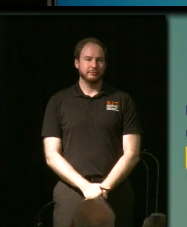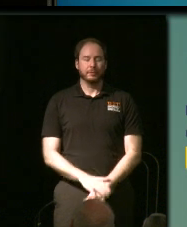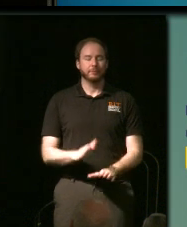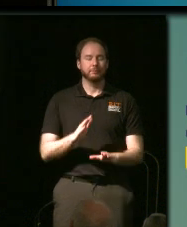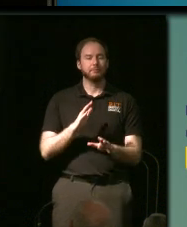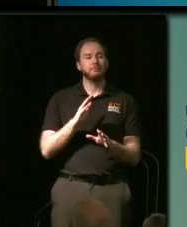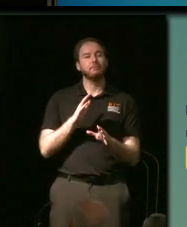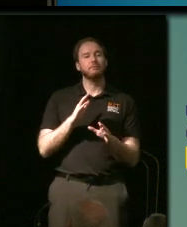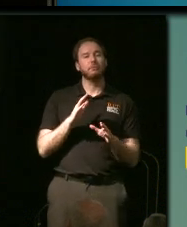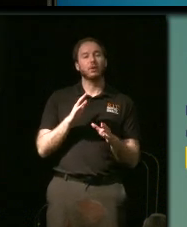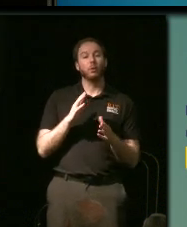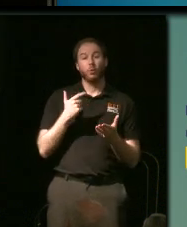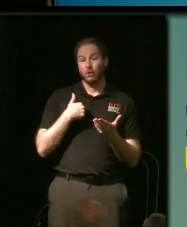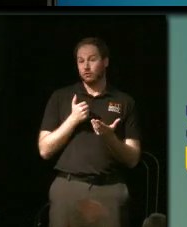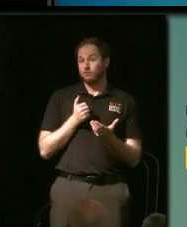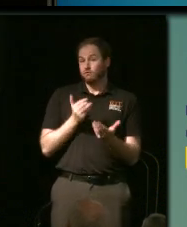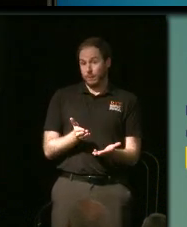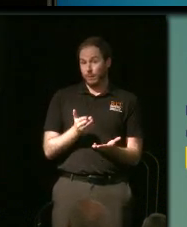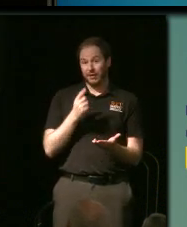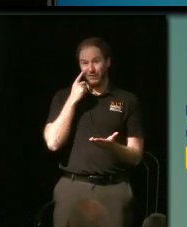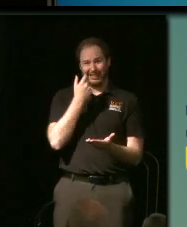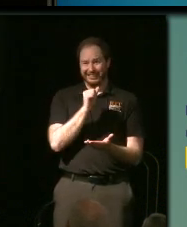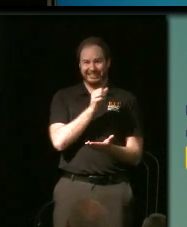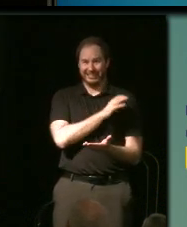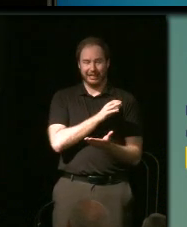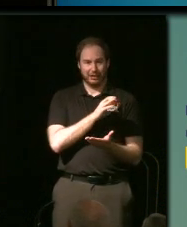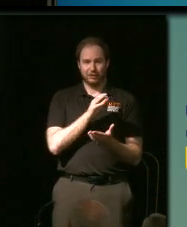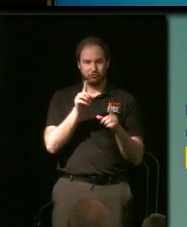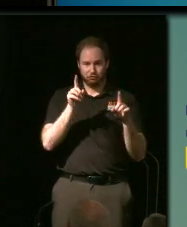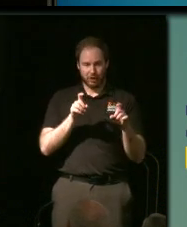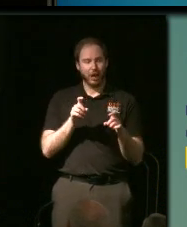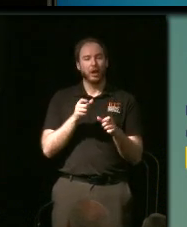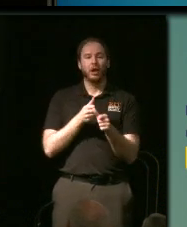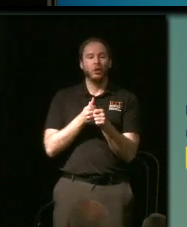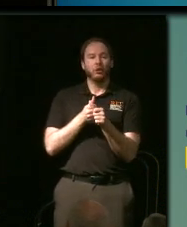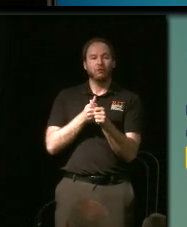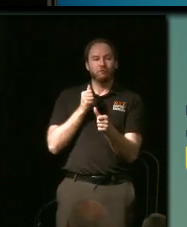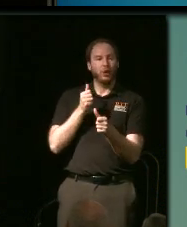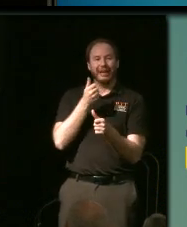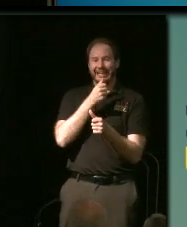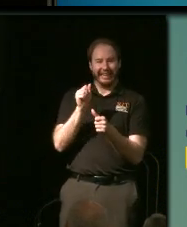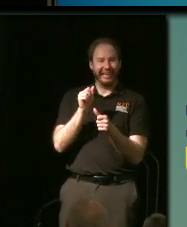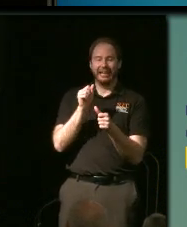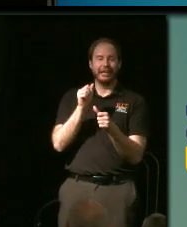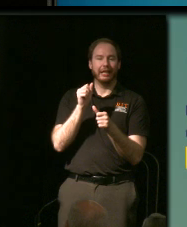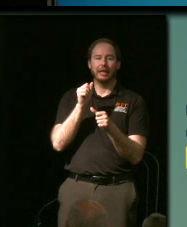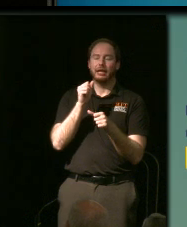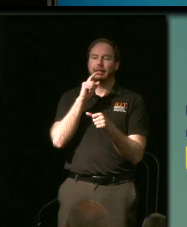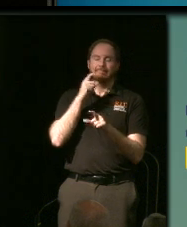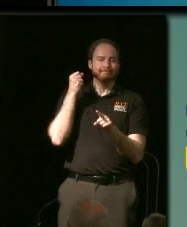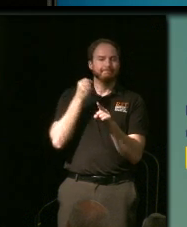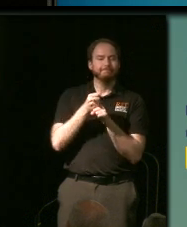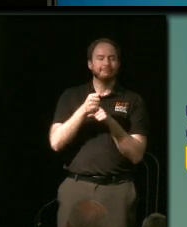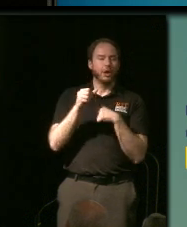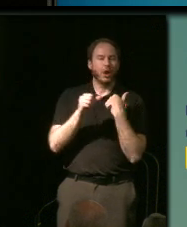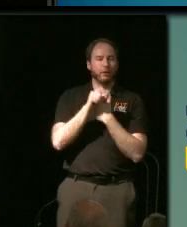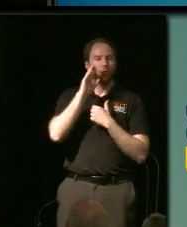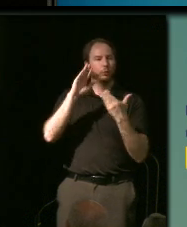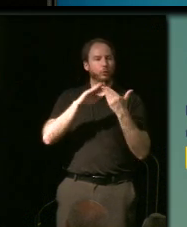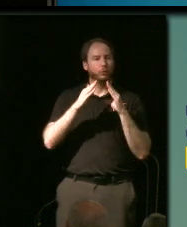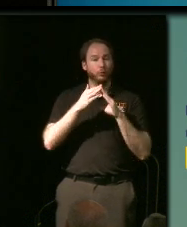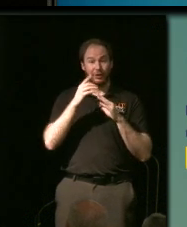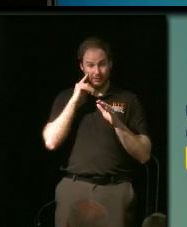Basic principles that we're recommending to our patients today. Number one, avoid systemic harm. Is it really worth it to have to